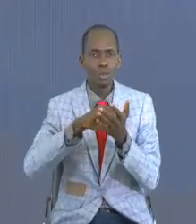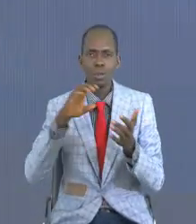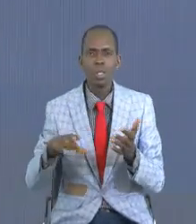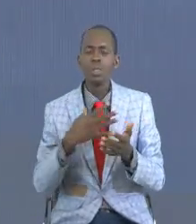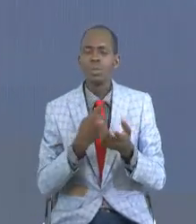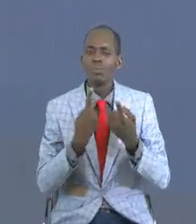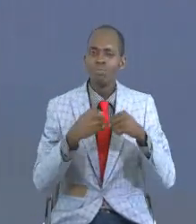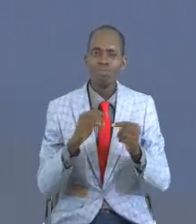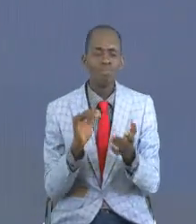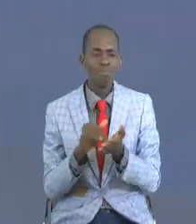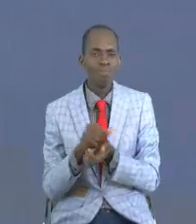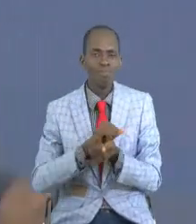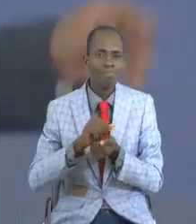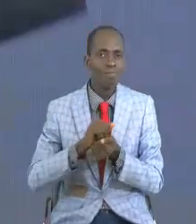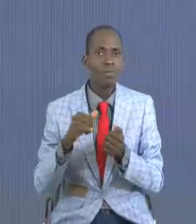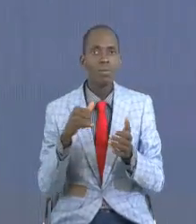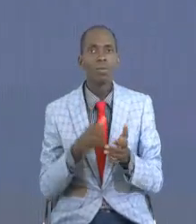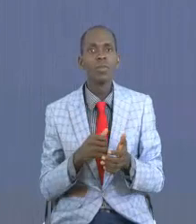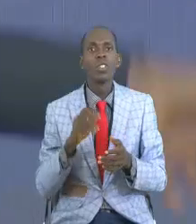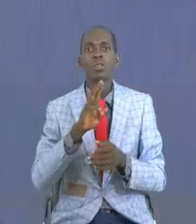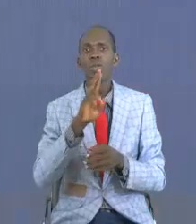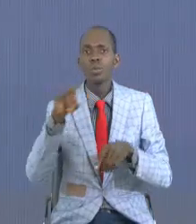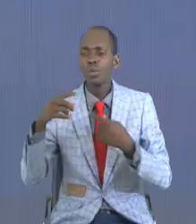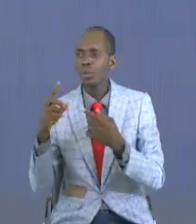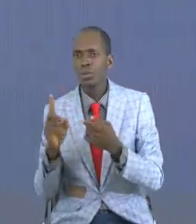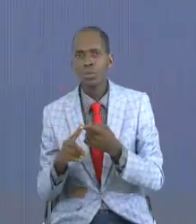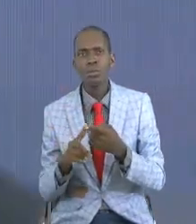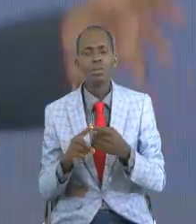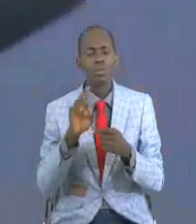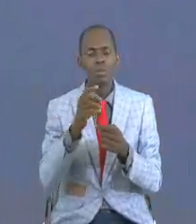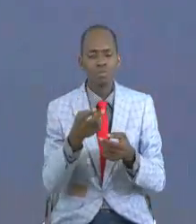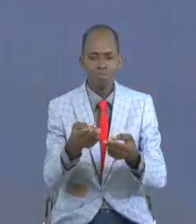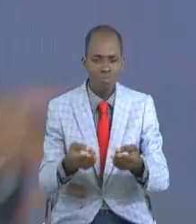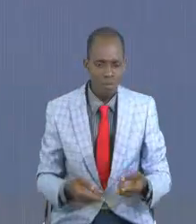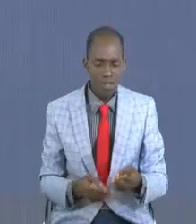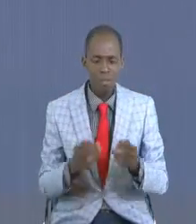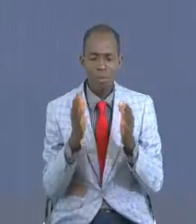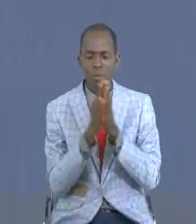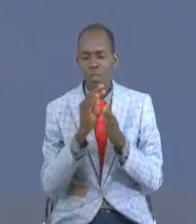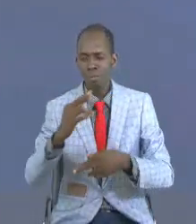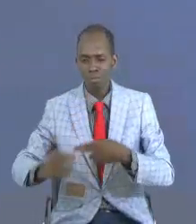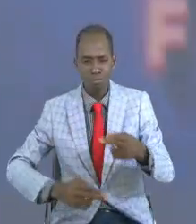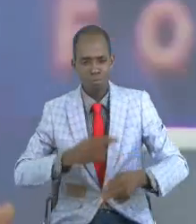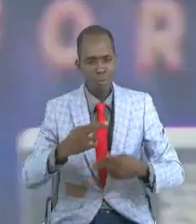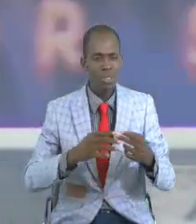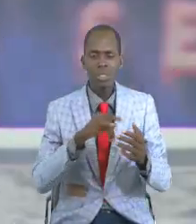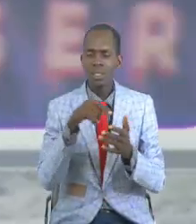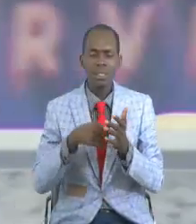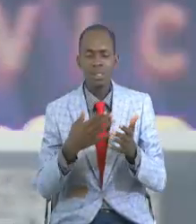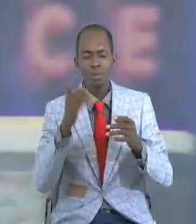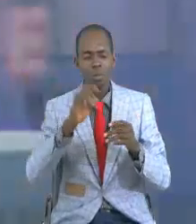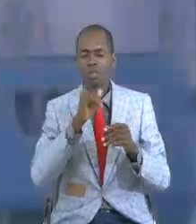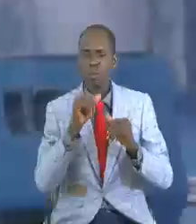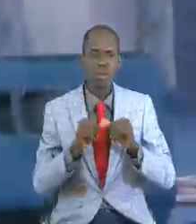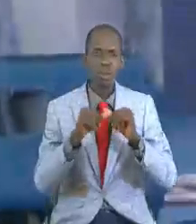try again, you quote the promises, you lie down, you roll on the ground, you say, this thing must not continue. You get up